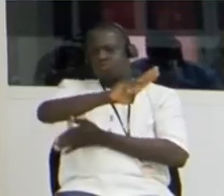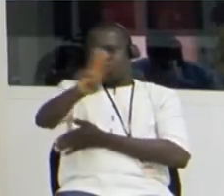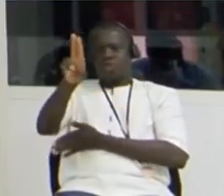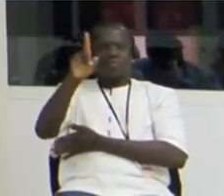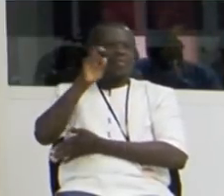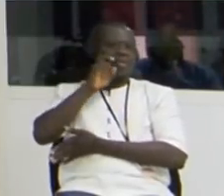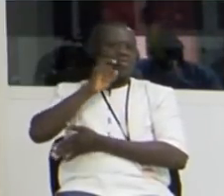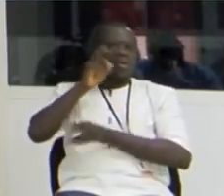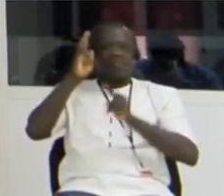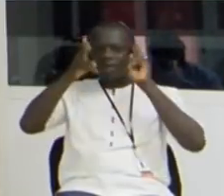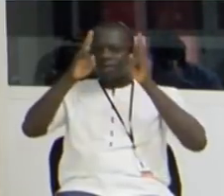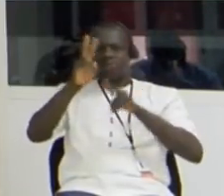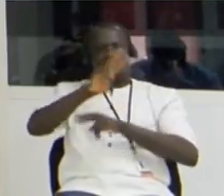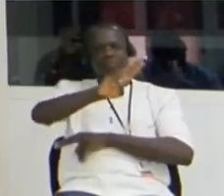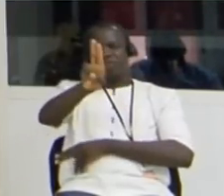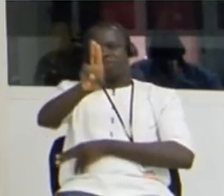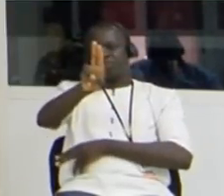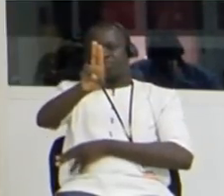no.